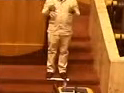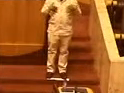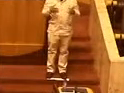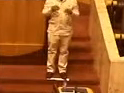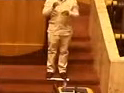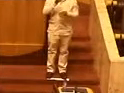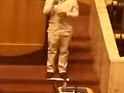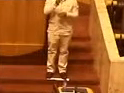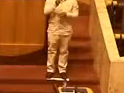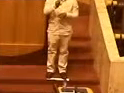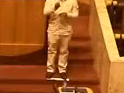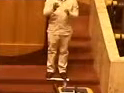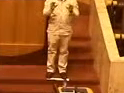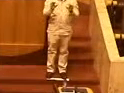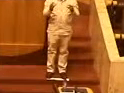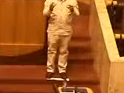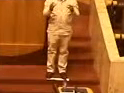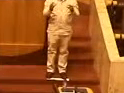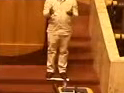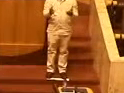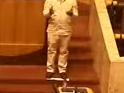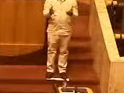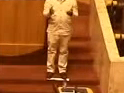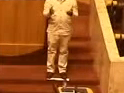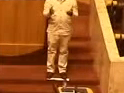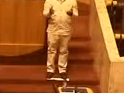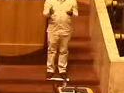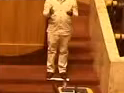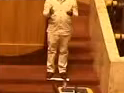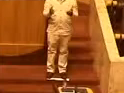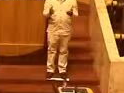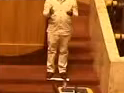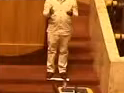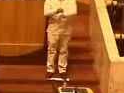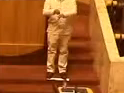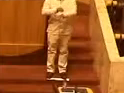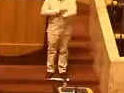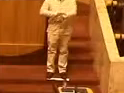follows. Upgrading of gravel to surface standard of road